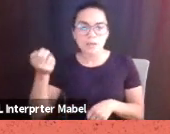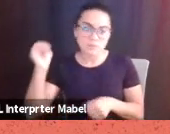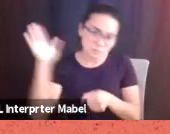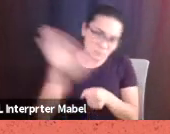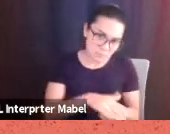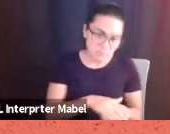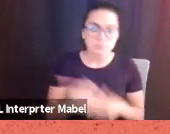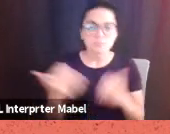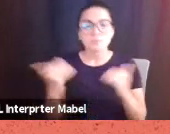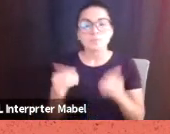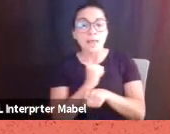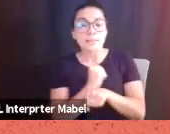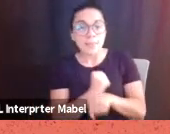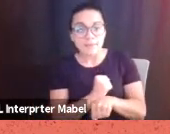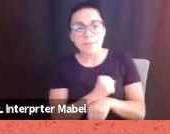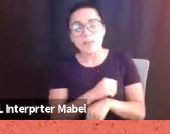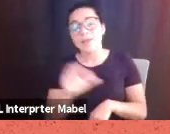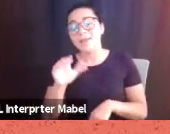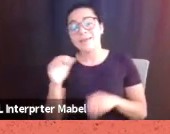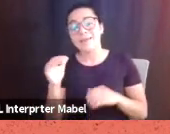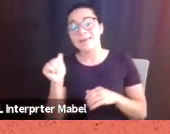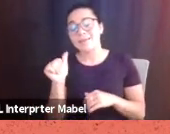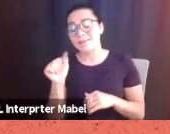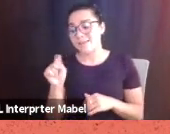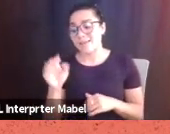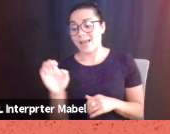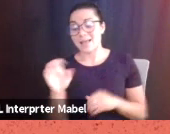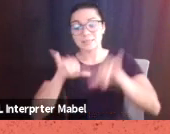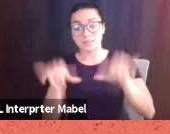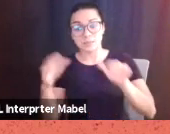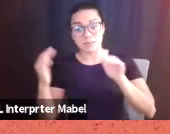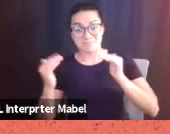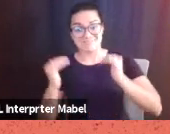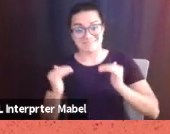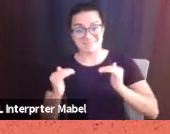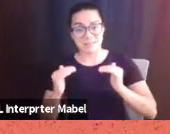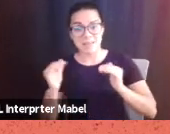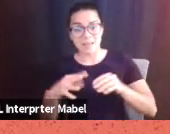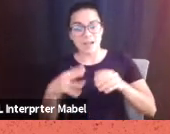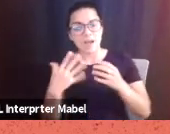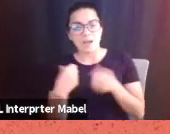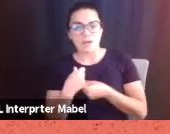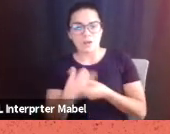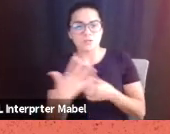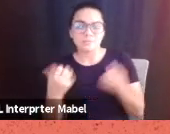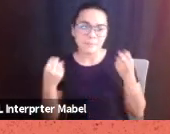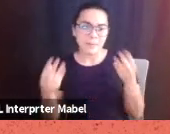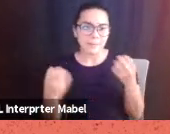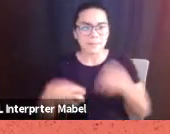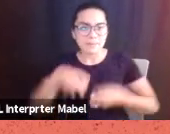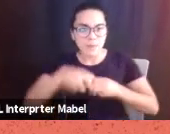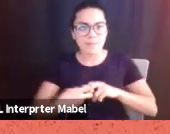colonization, enslavement, casteism, and genocide have created conditions for assault and violence on Black, Indigenous, and people of